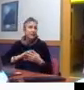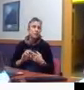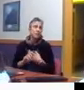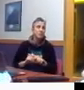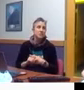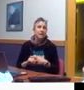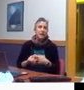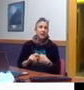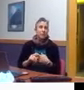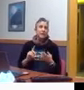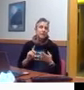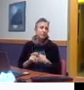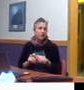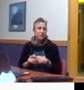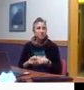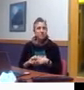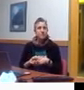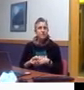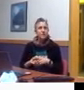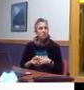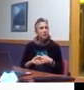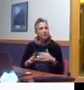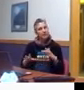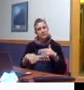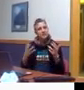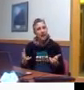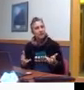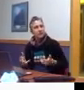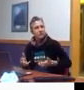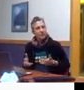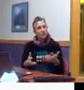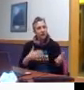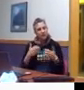people to take notes and write down questions. And I'll try to make this as